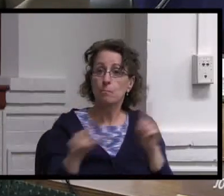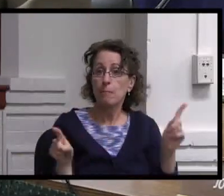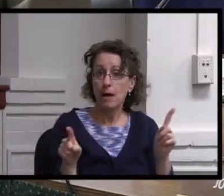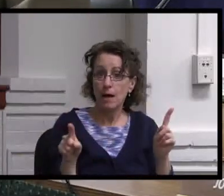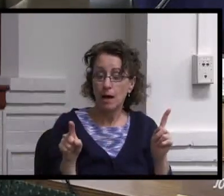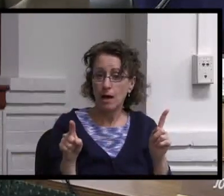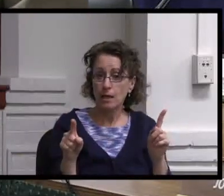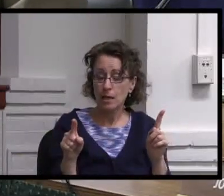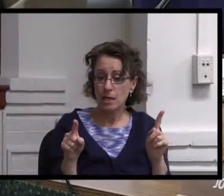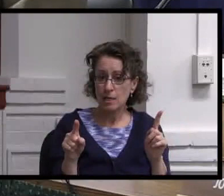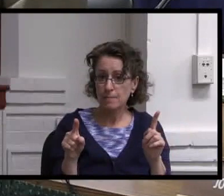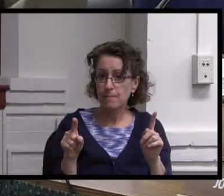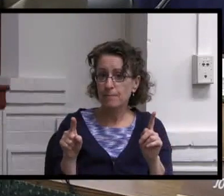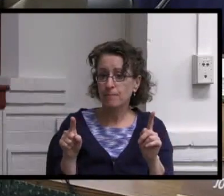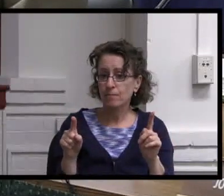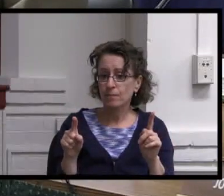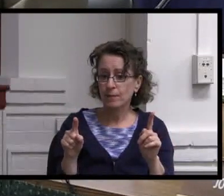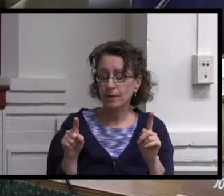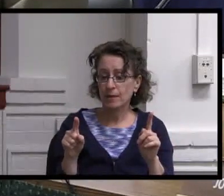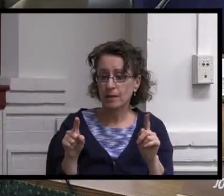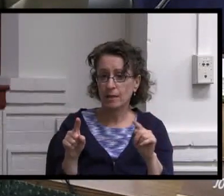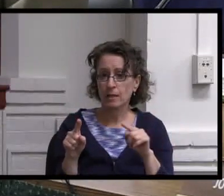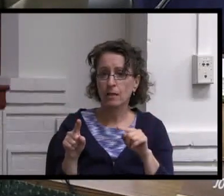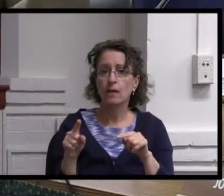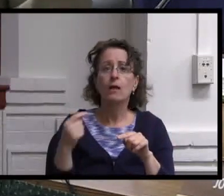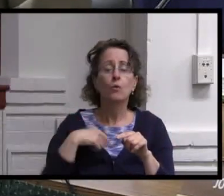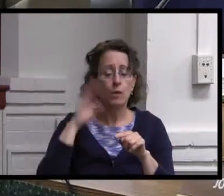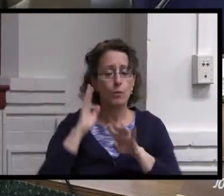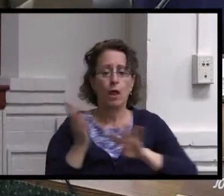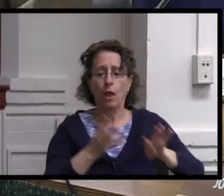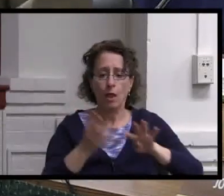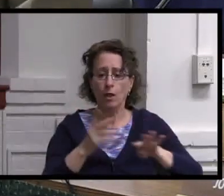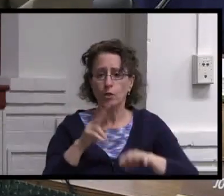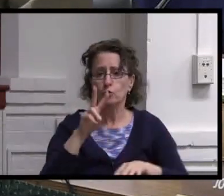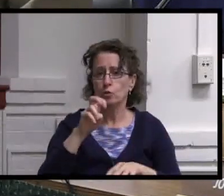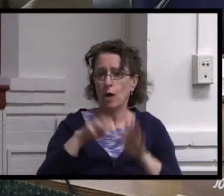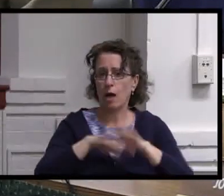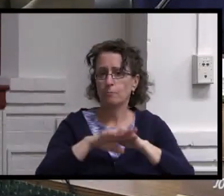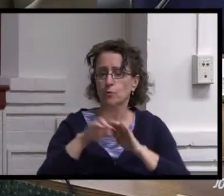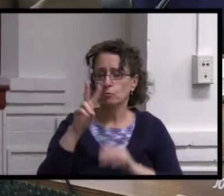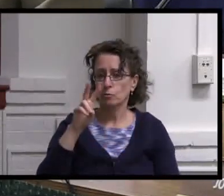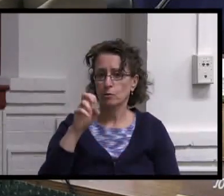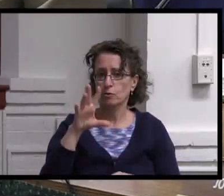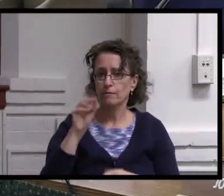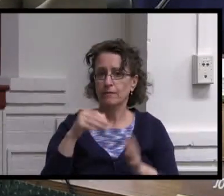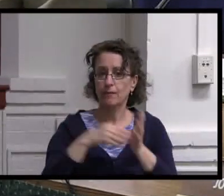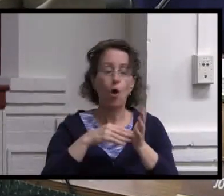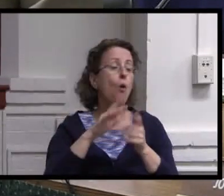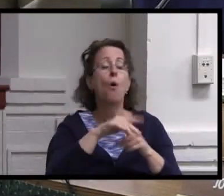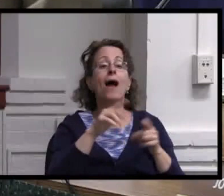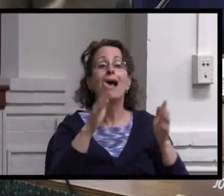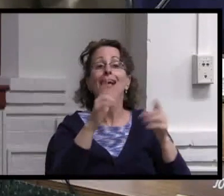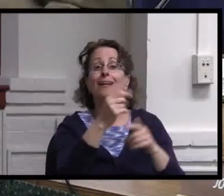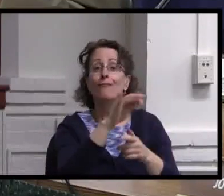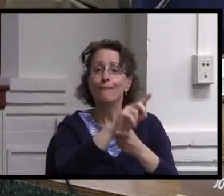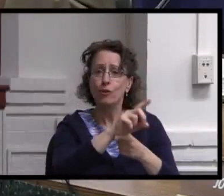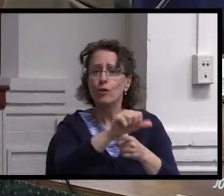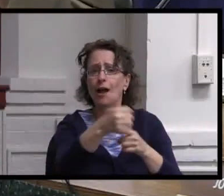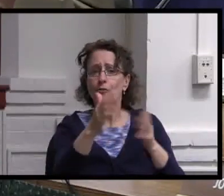250,000 gallons, up to 250,000 gallons a day, and the revenue that comes with that for the processing of what comes from